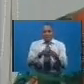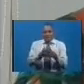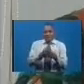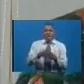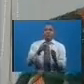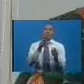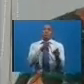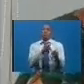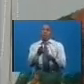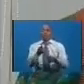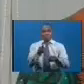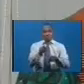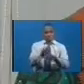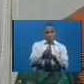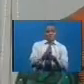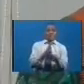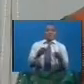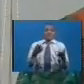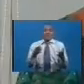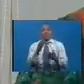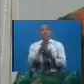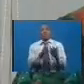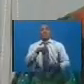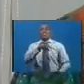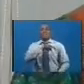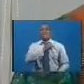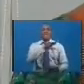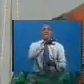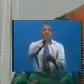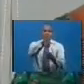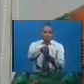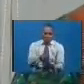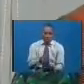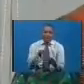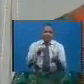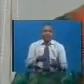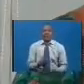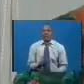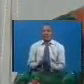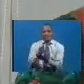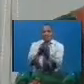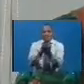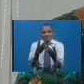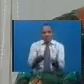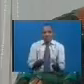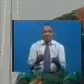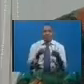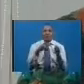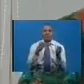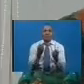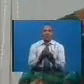of professionalism with a twist of some gender sensitivity, it would help address the